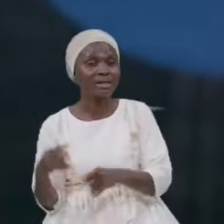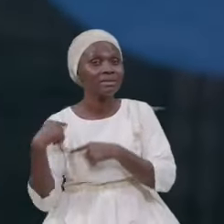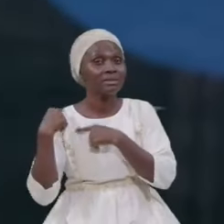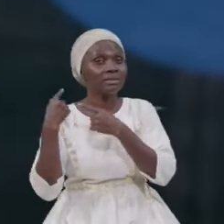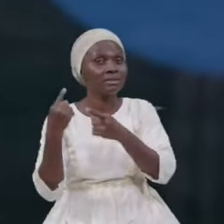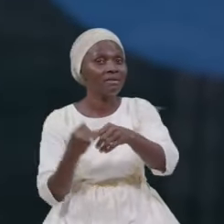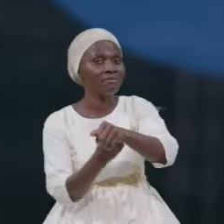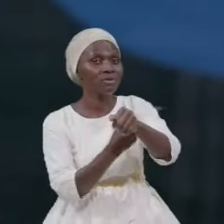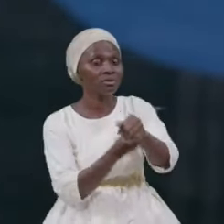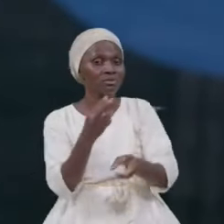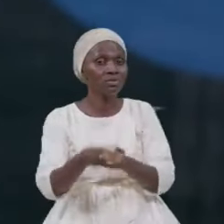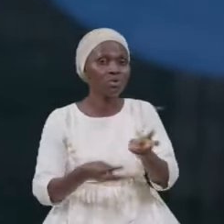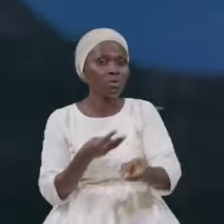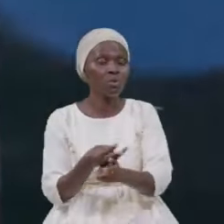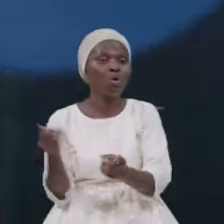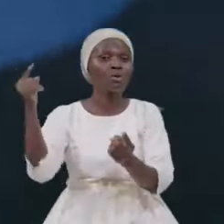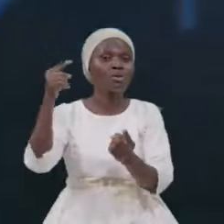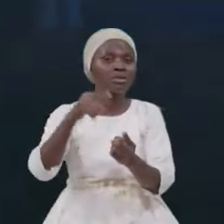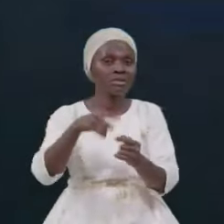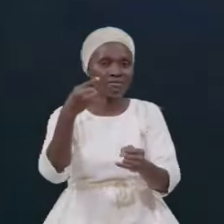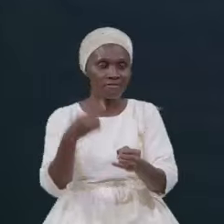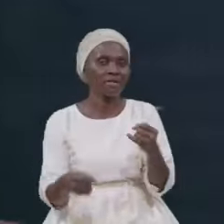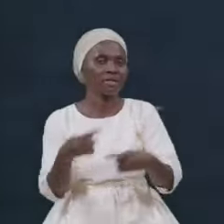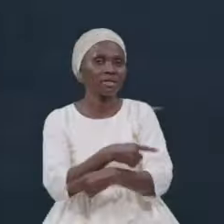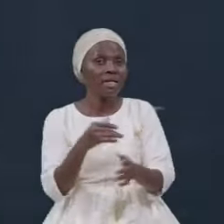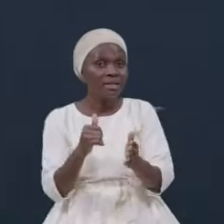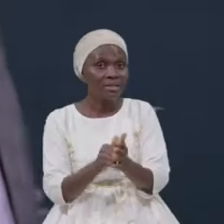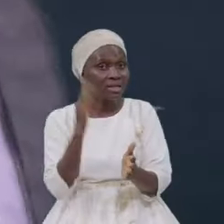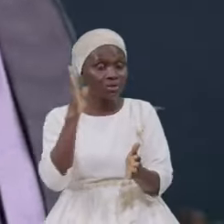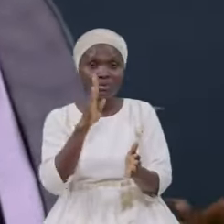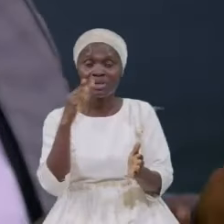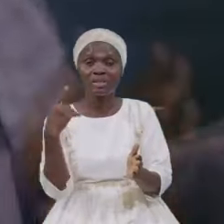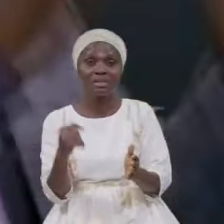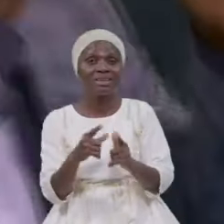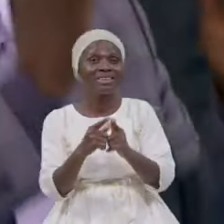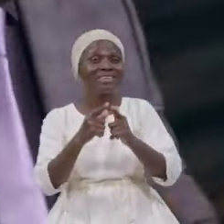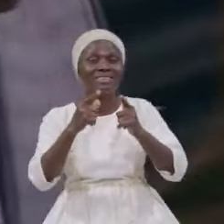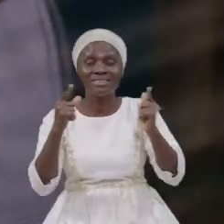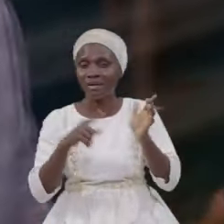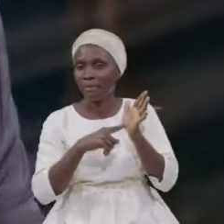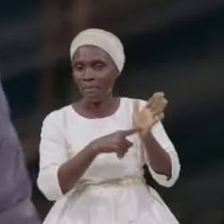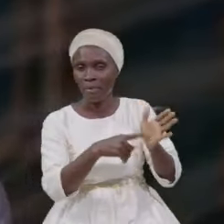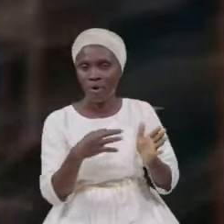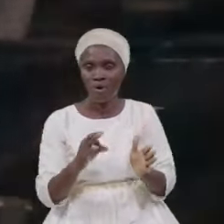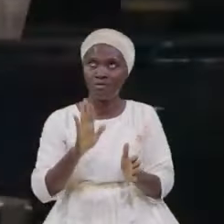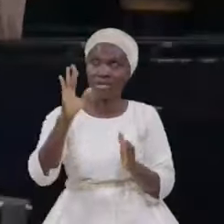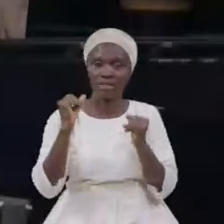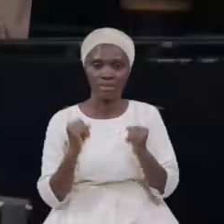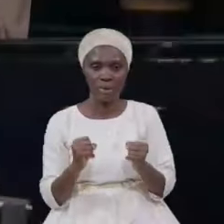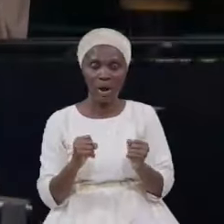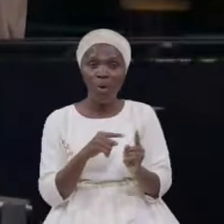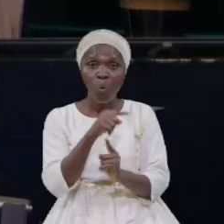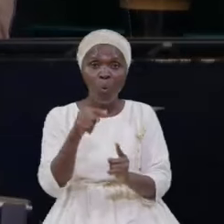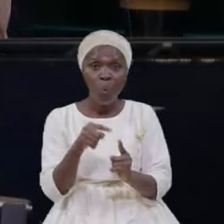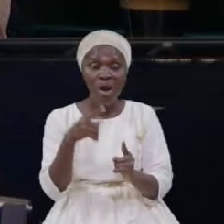great manifestation of the day of His power. When the just and the